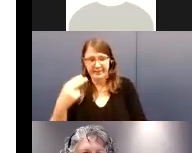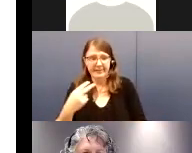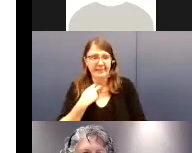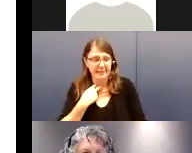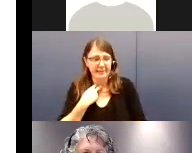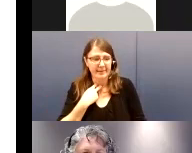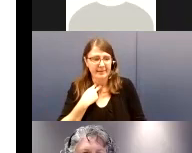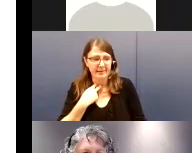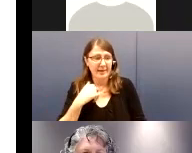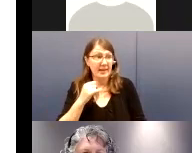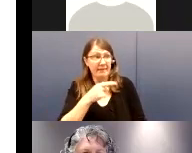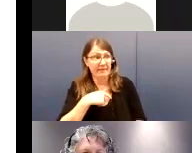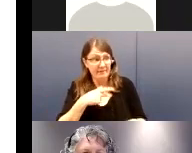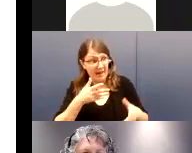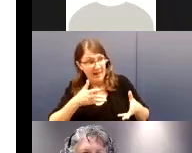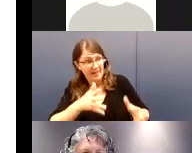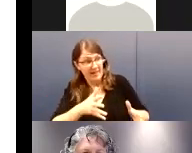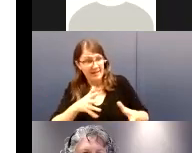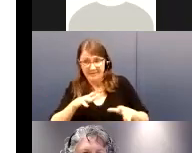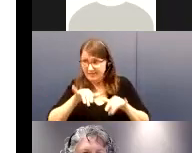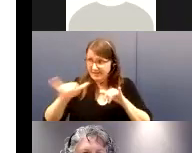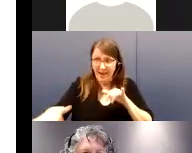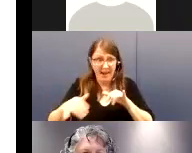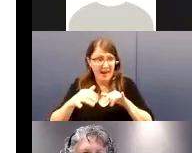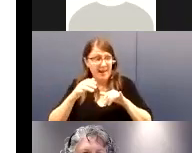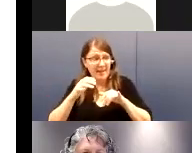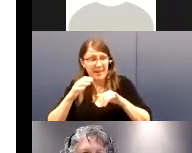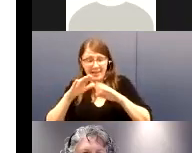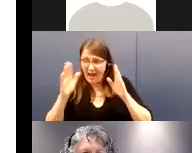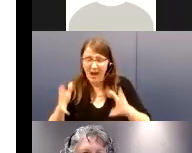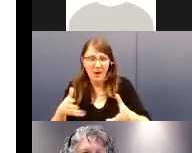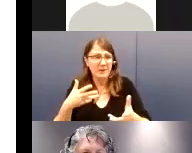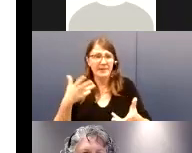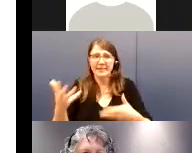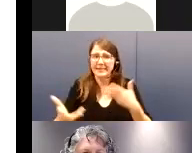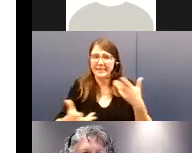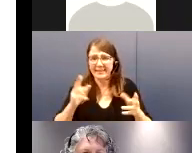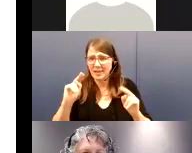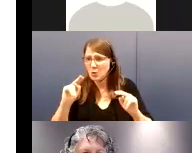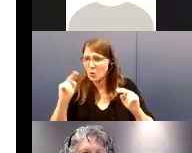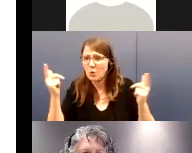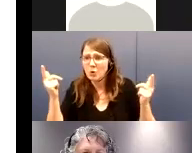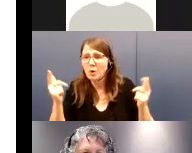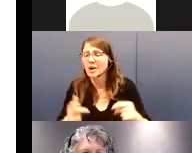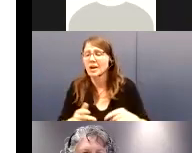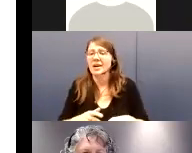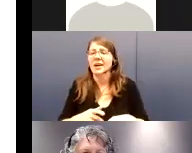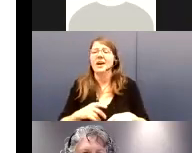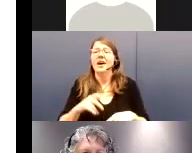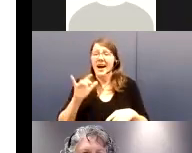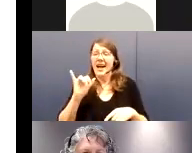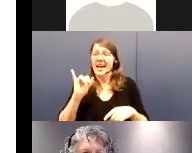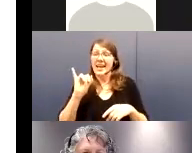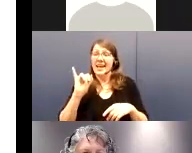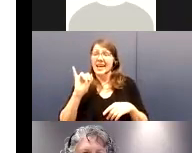through inheritance. And if they went, you know, if their parent went to a care facility or a retirement home, they would be